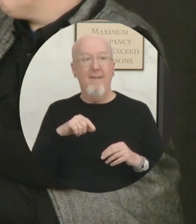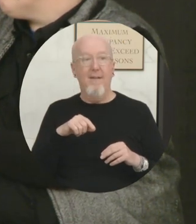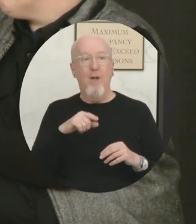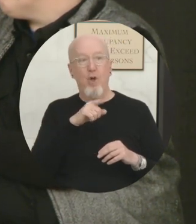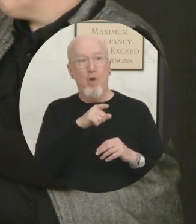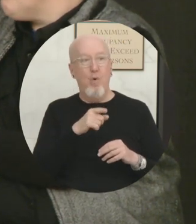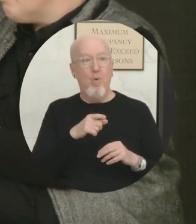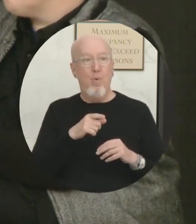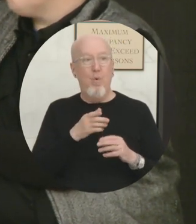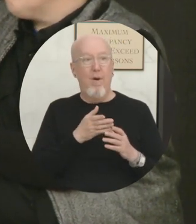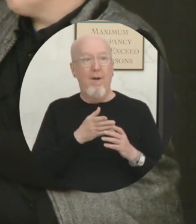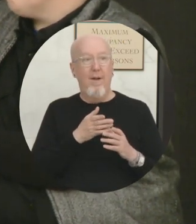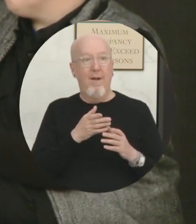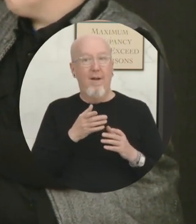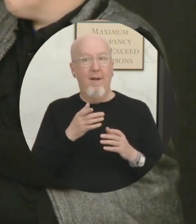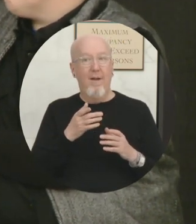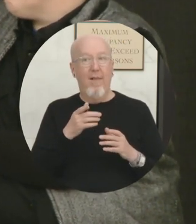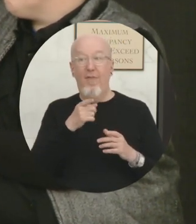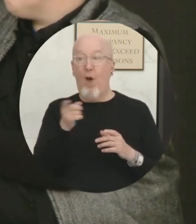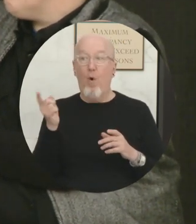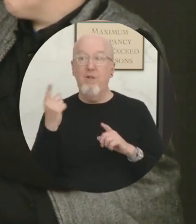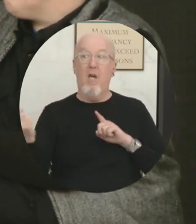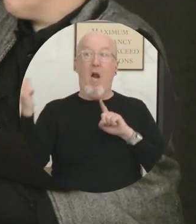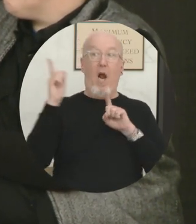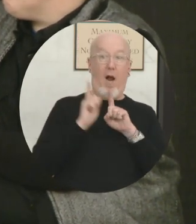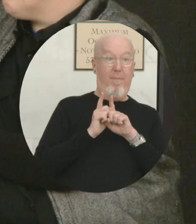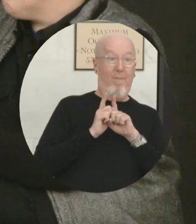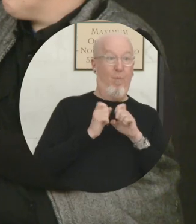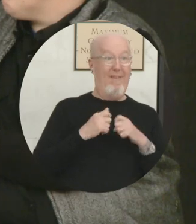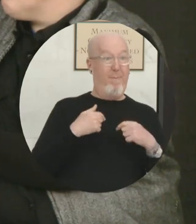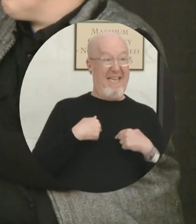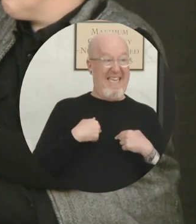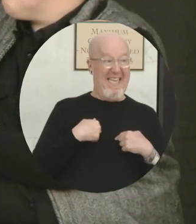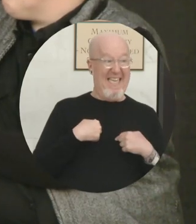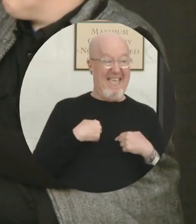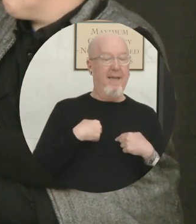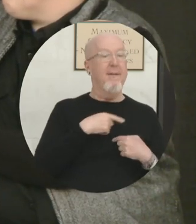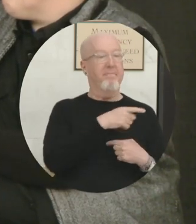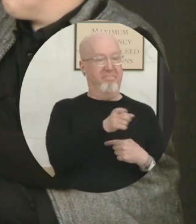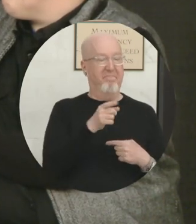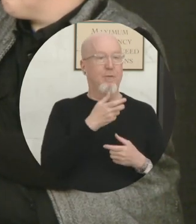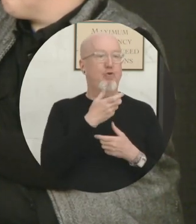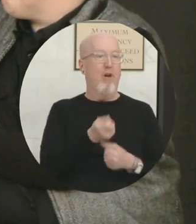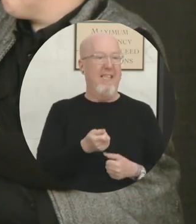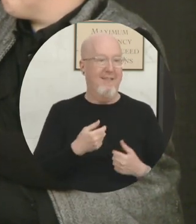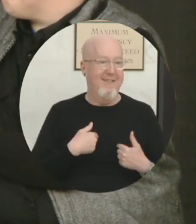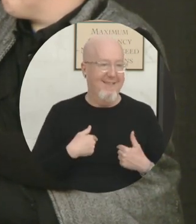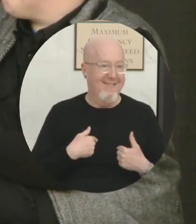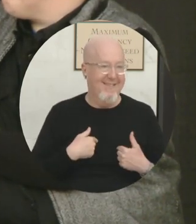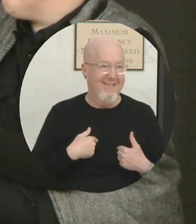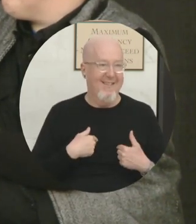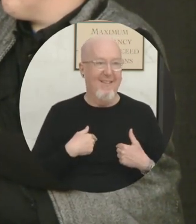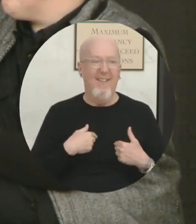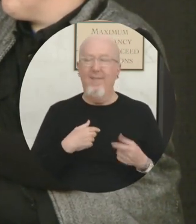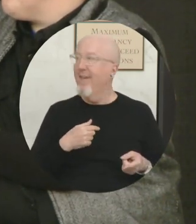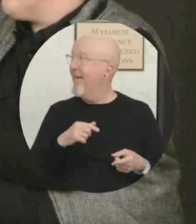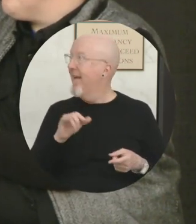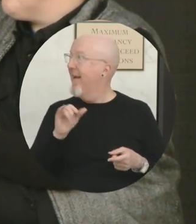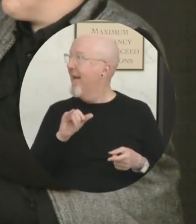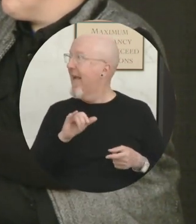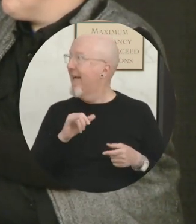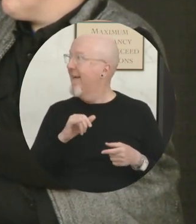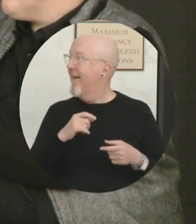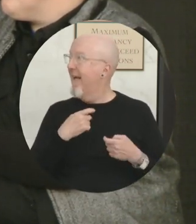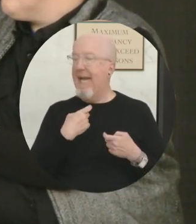otherwise if you just kind of show up and, you know, there's just, they're, you know, especially in today's environment, it's just, especially in like in the Latino community right